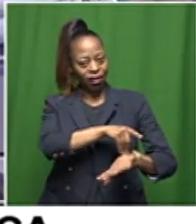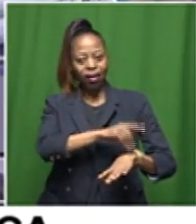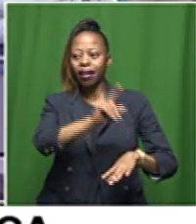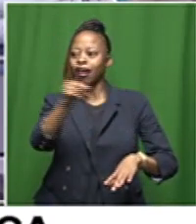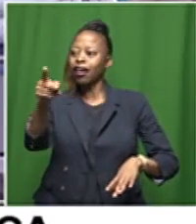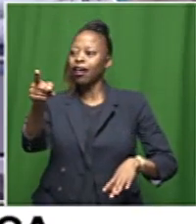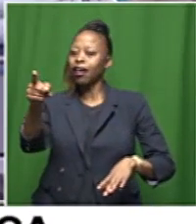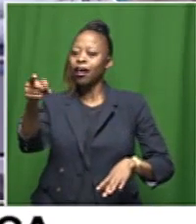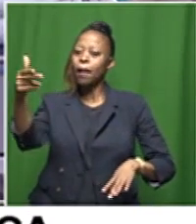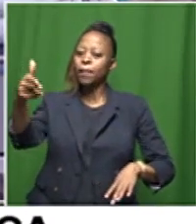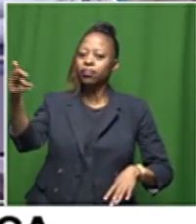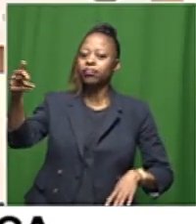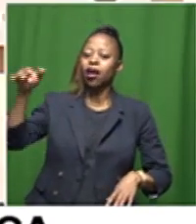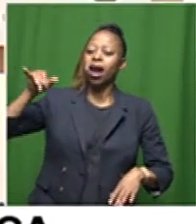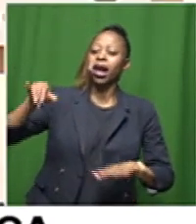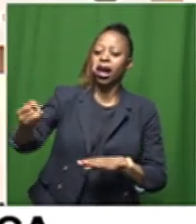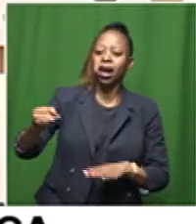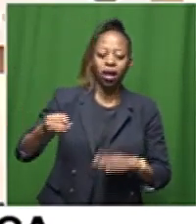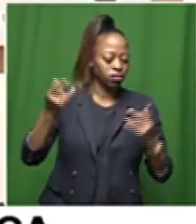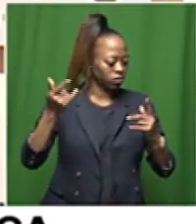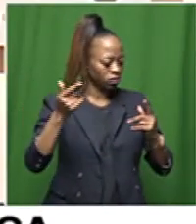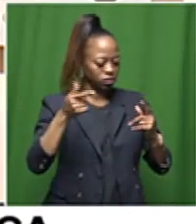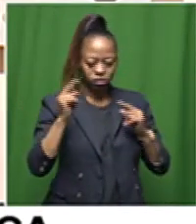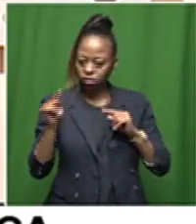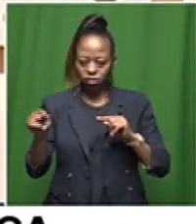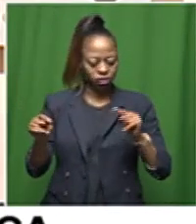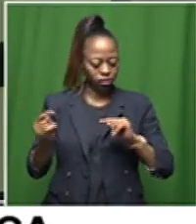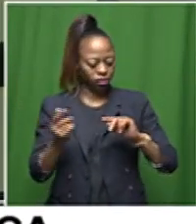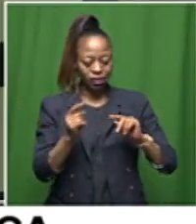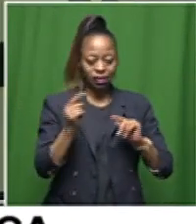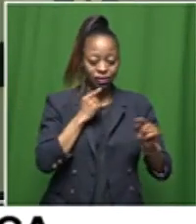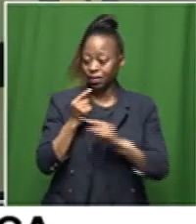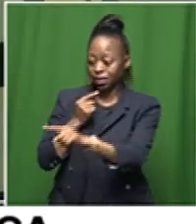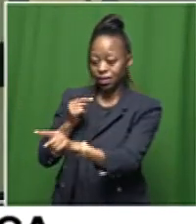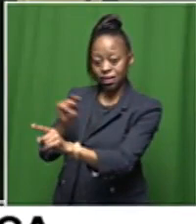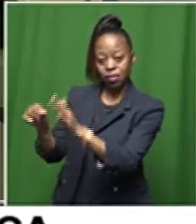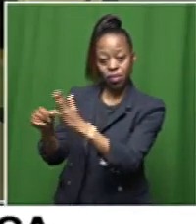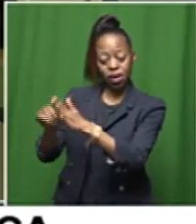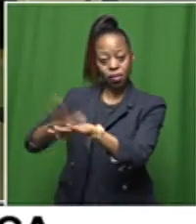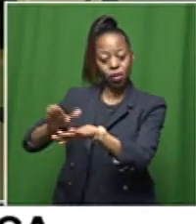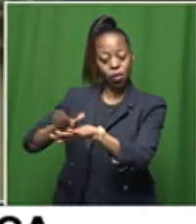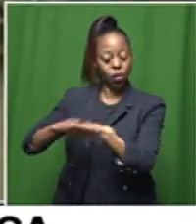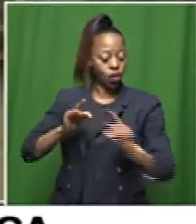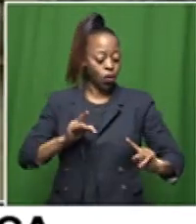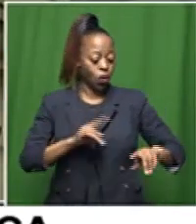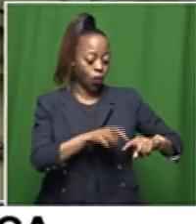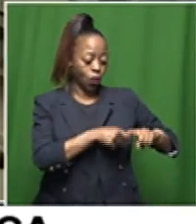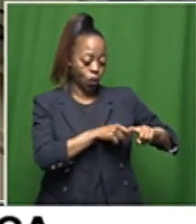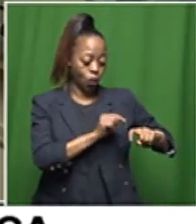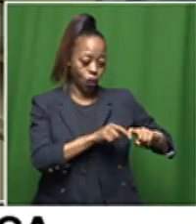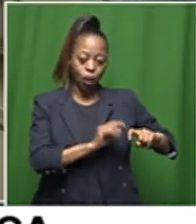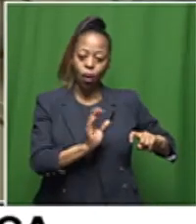a gunshot or a stab wound comes in, the cardiothoracic surgeon will say this is a life-saving operation and will have